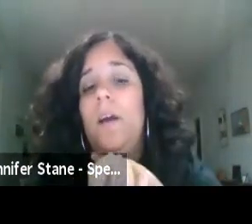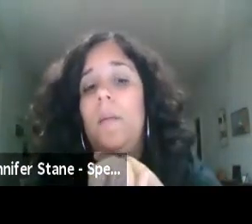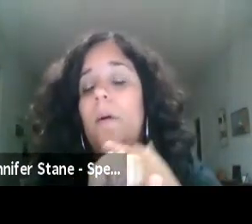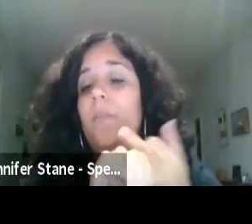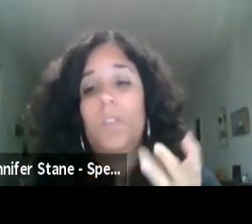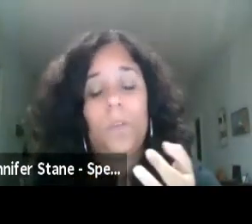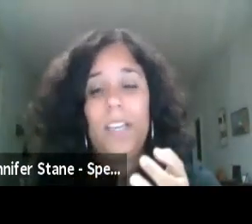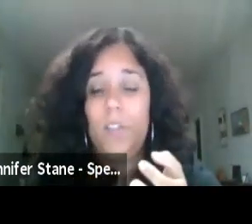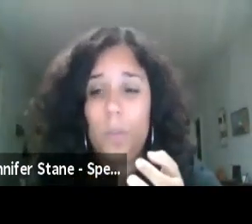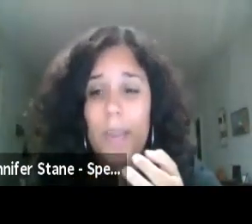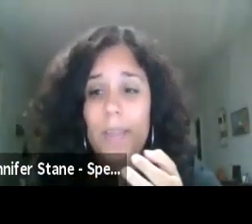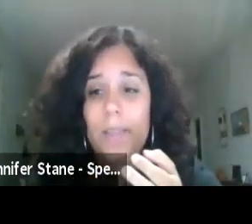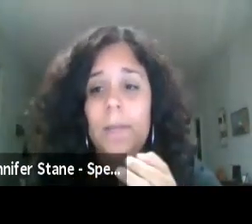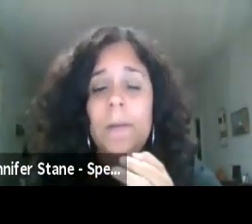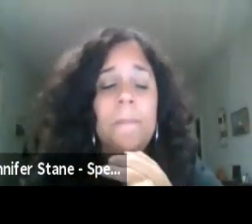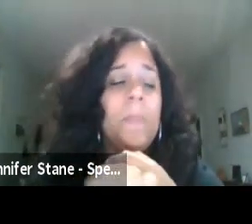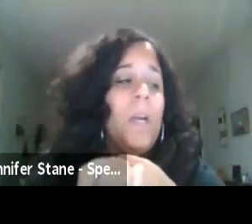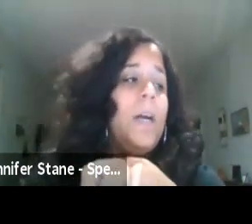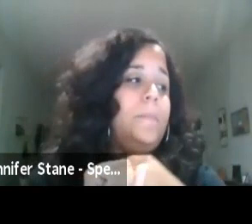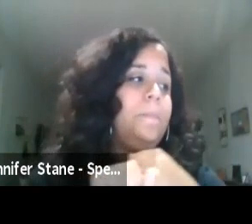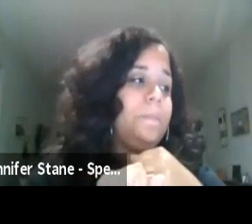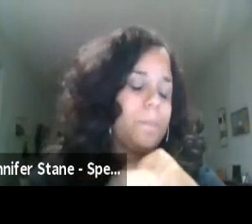in, of course, fluoridated toothpaste.